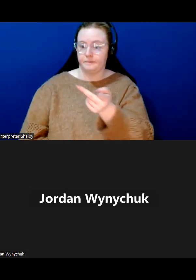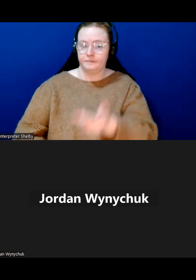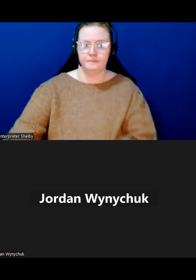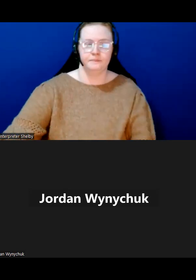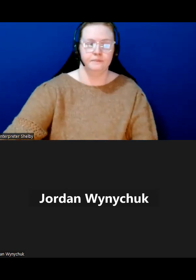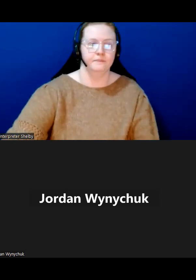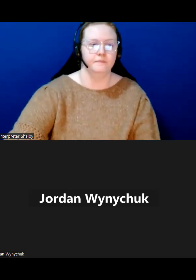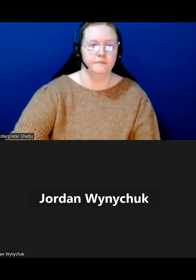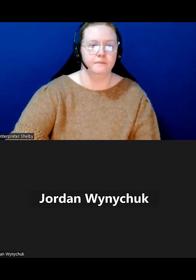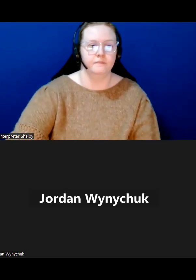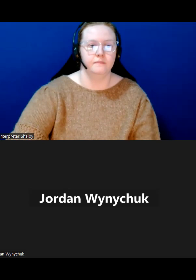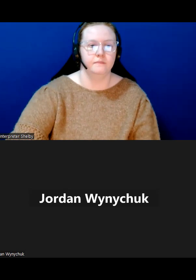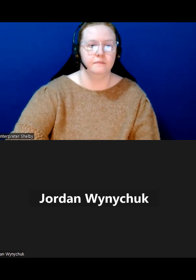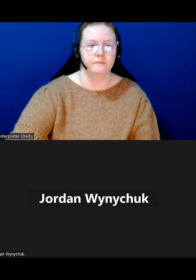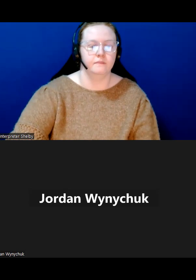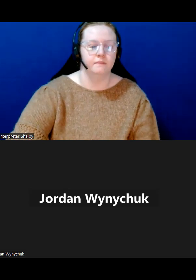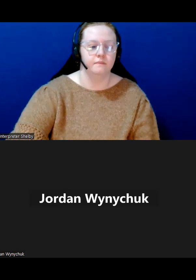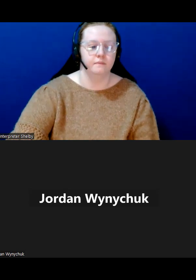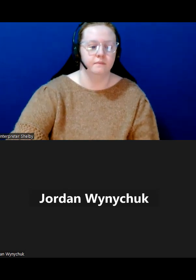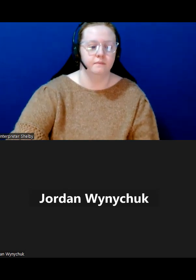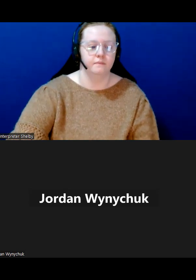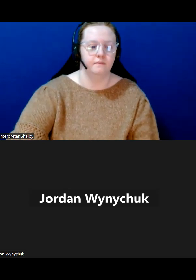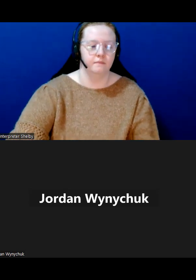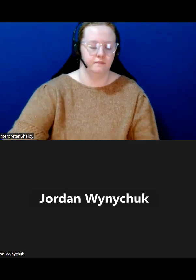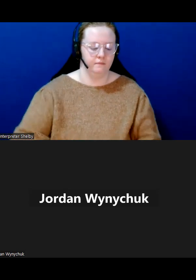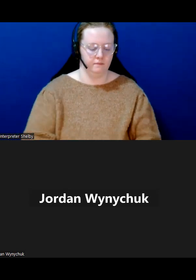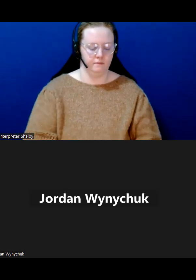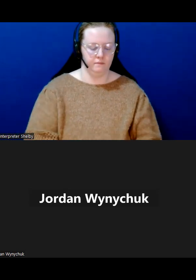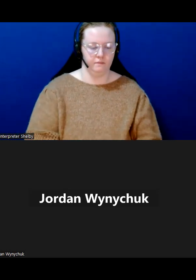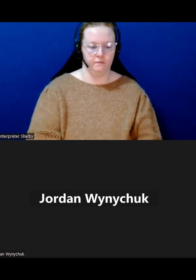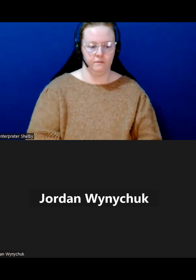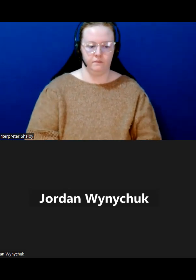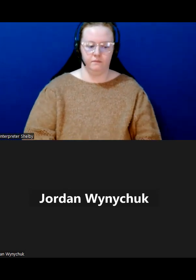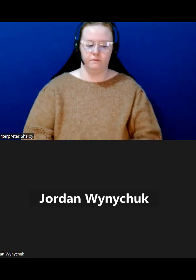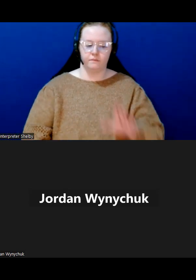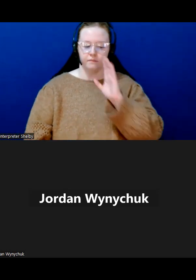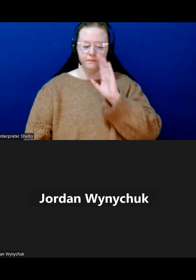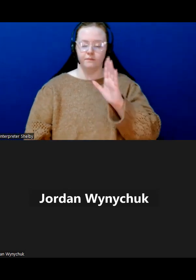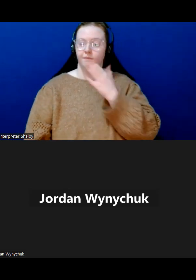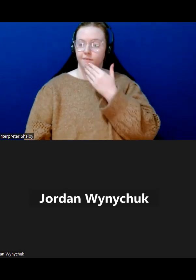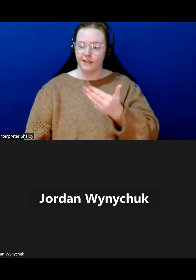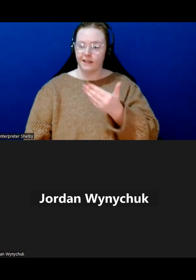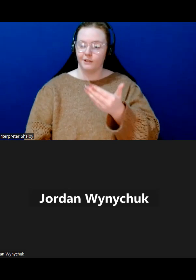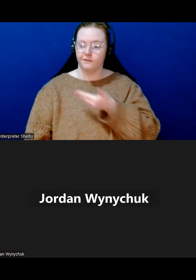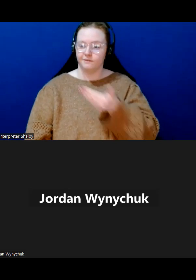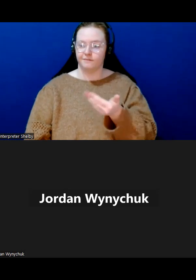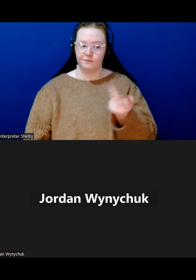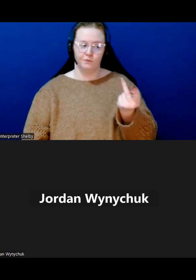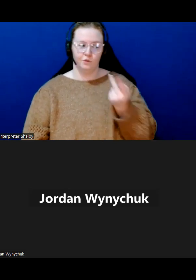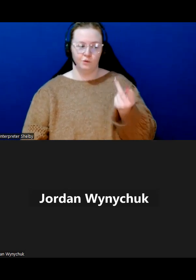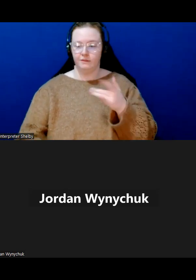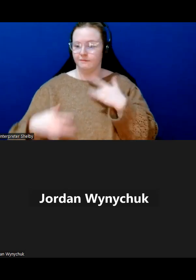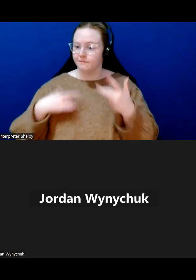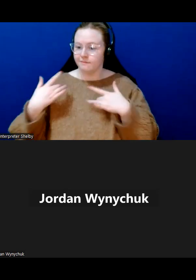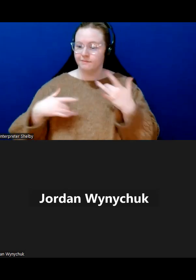Amazing. Thank you so much for having us today. Myself and Sydney are very excited to be joining you this morning to share a little